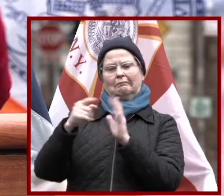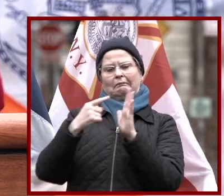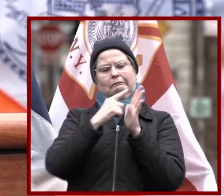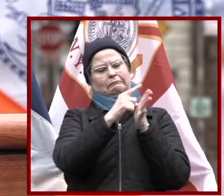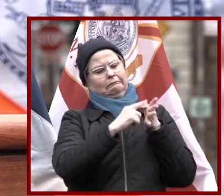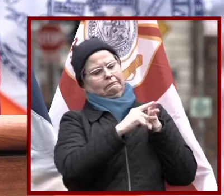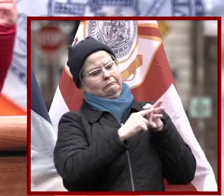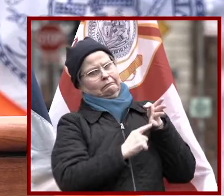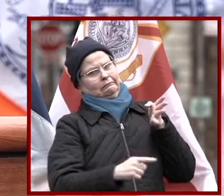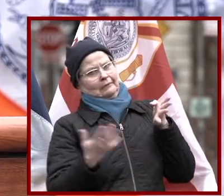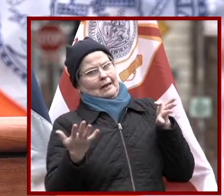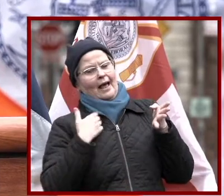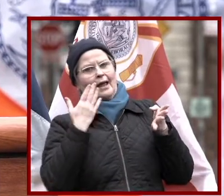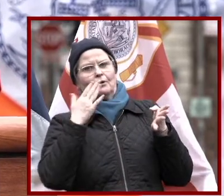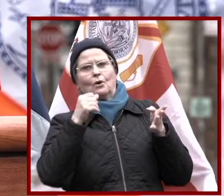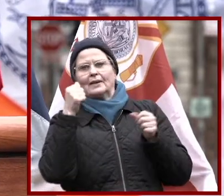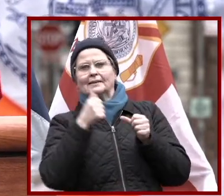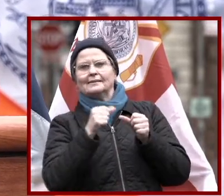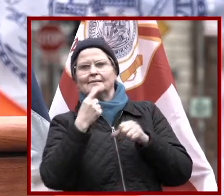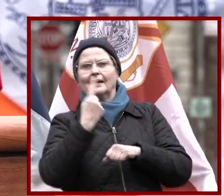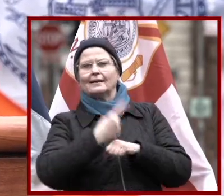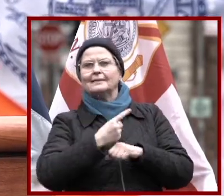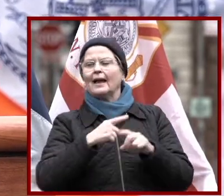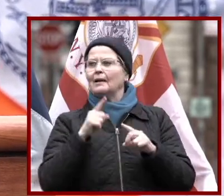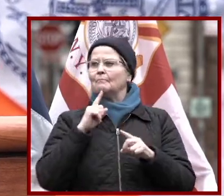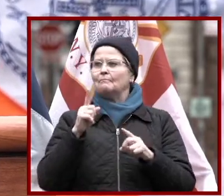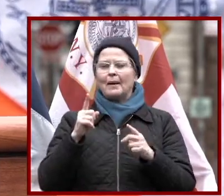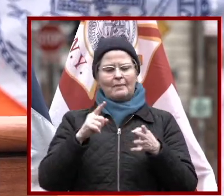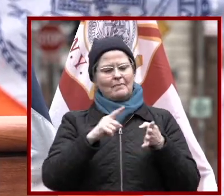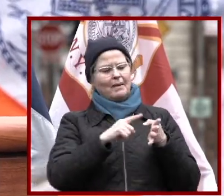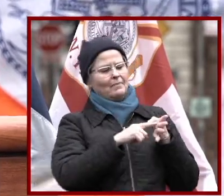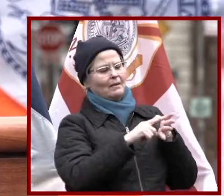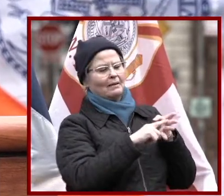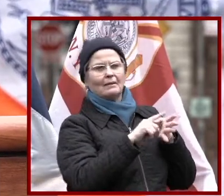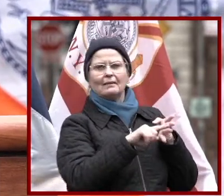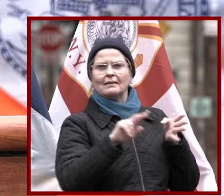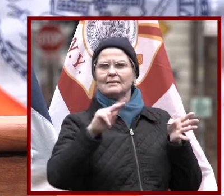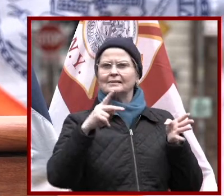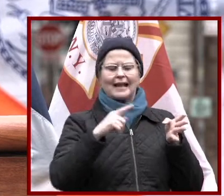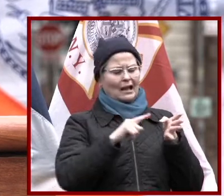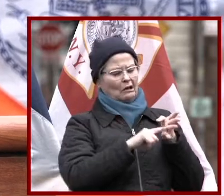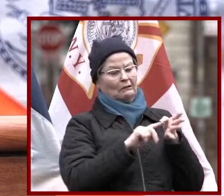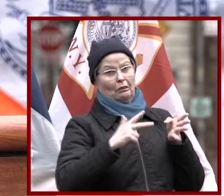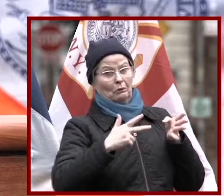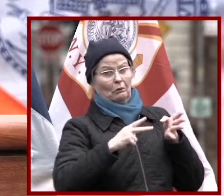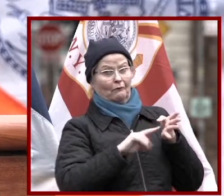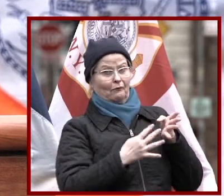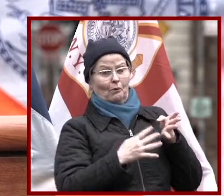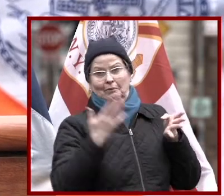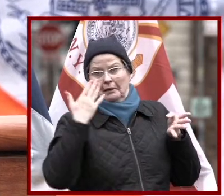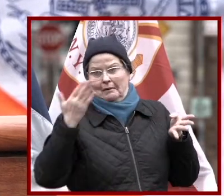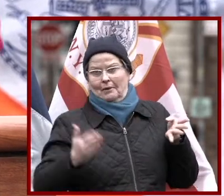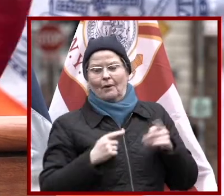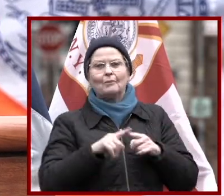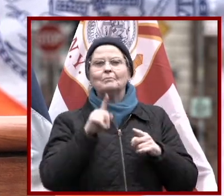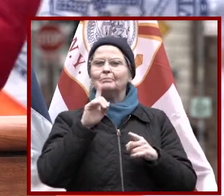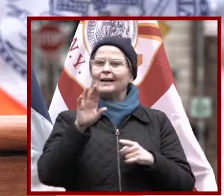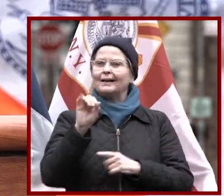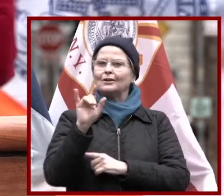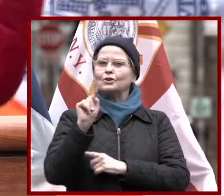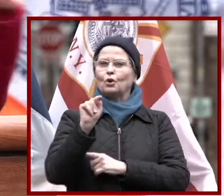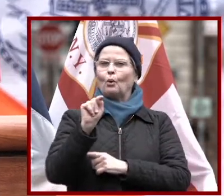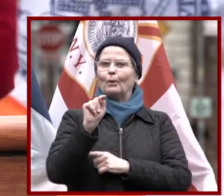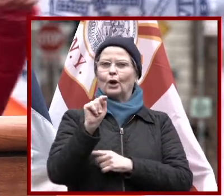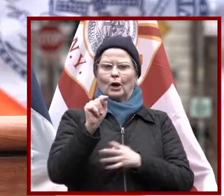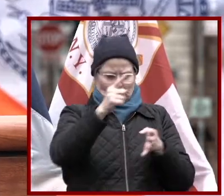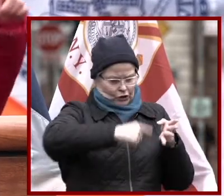We're meeting with NYU next week to firm up if it's going to be the second week or the third week or the fourth week of October. But just circle